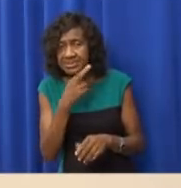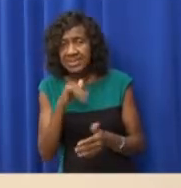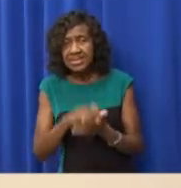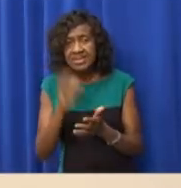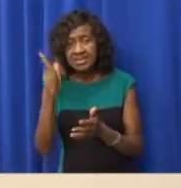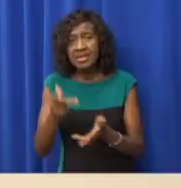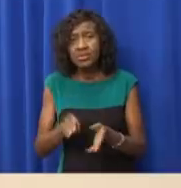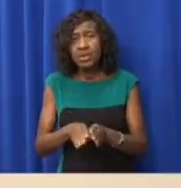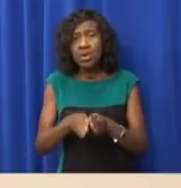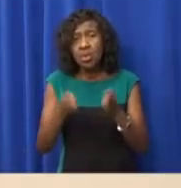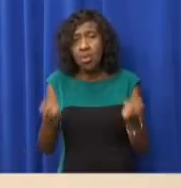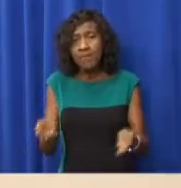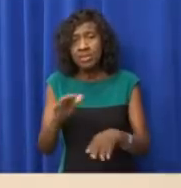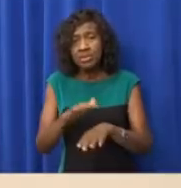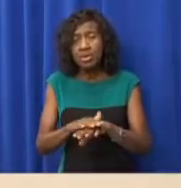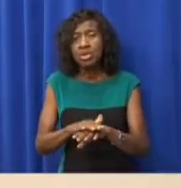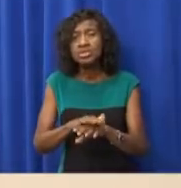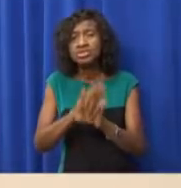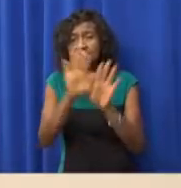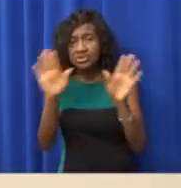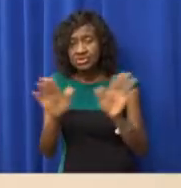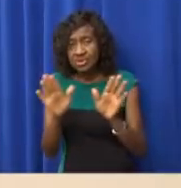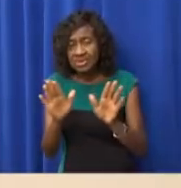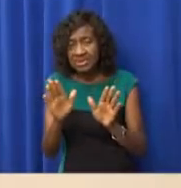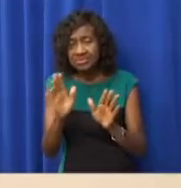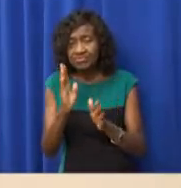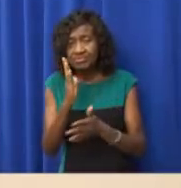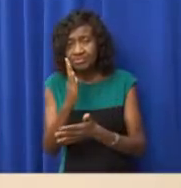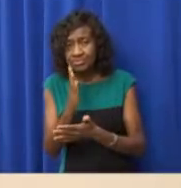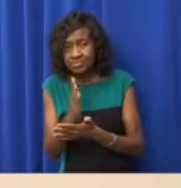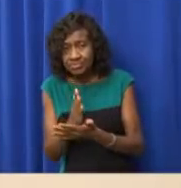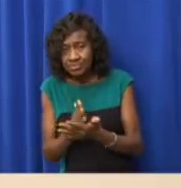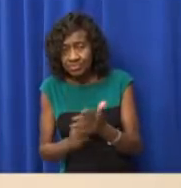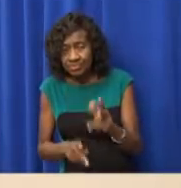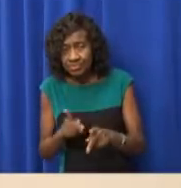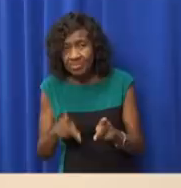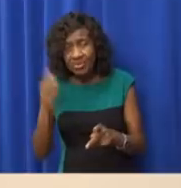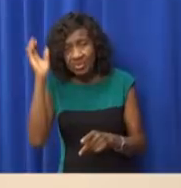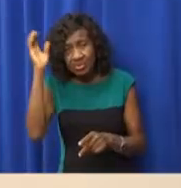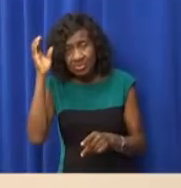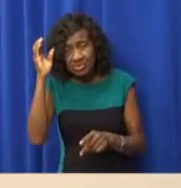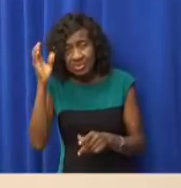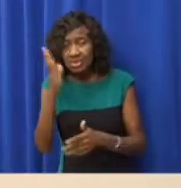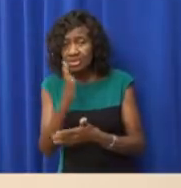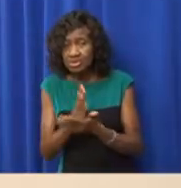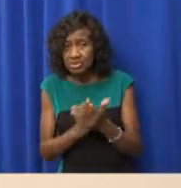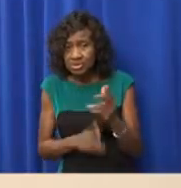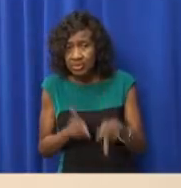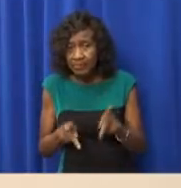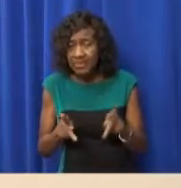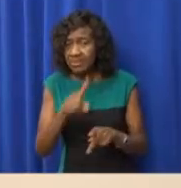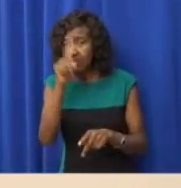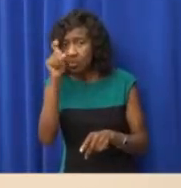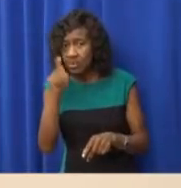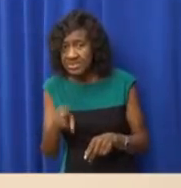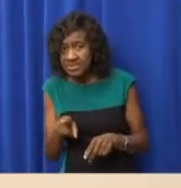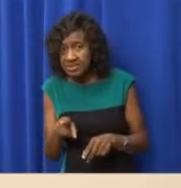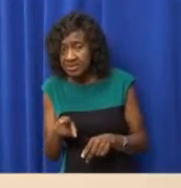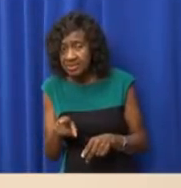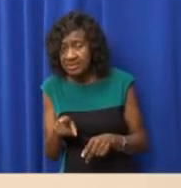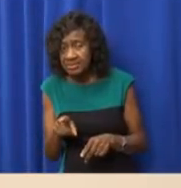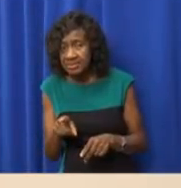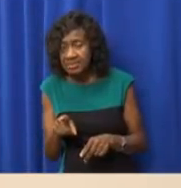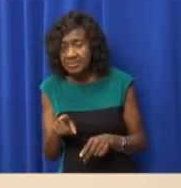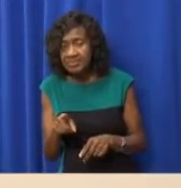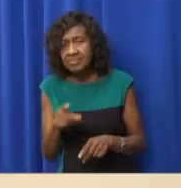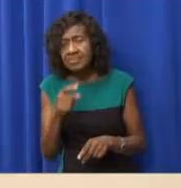Sunday, is causing some consternation and questioning, because